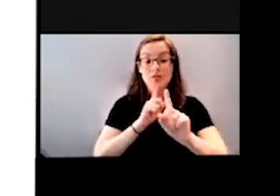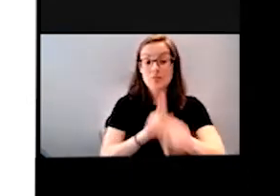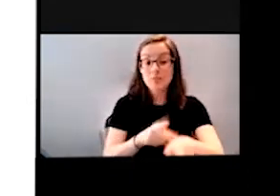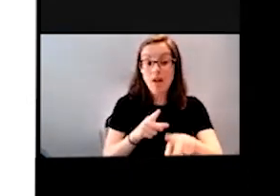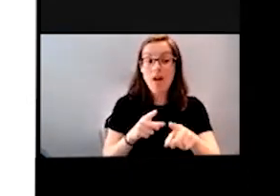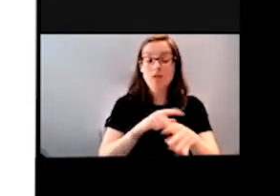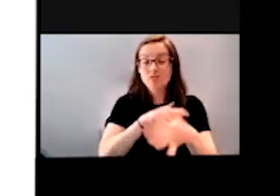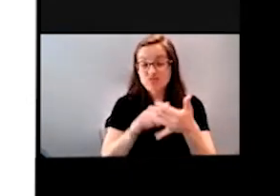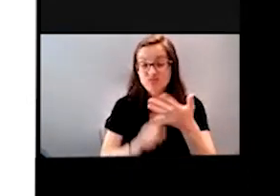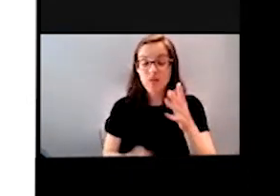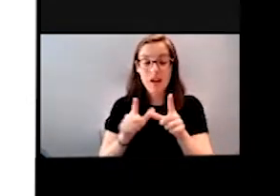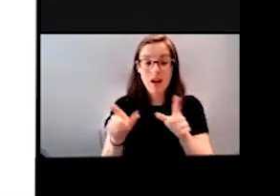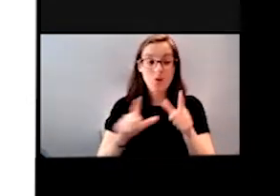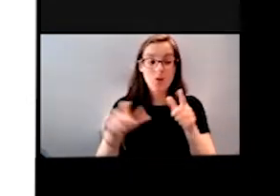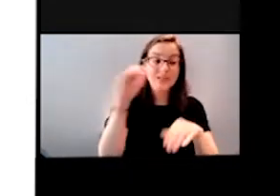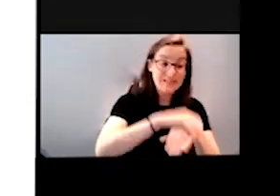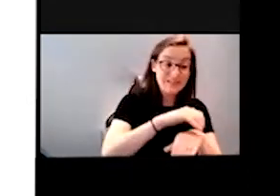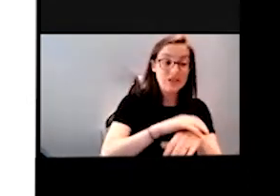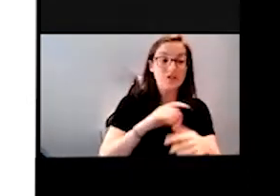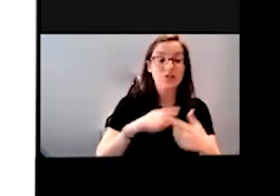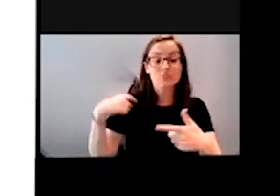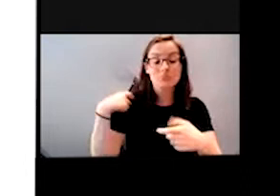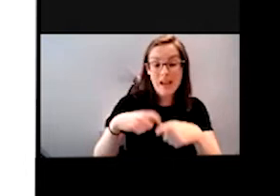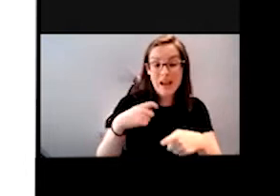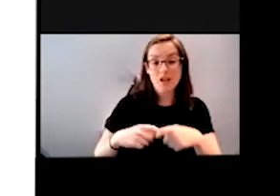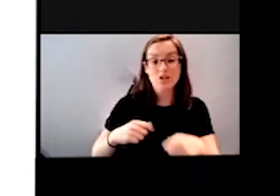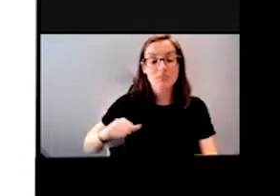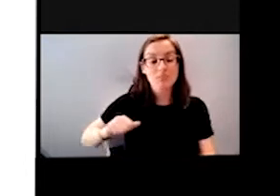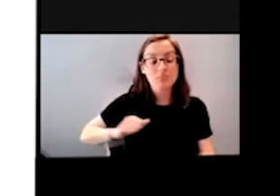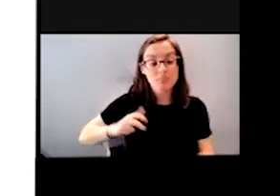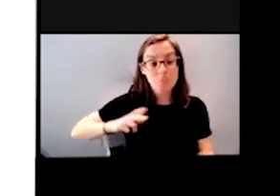Spanish, Portuguese, Haitian Creole, and French.